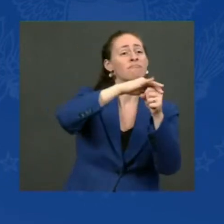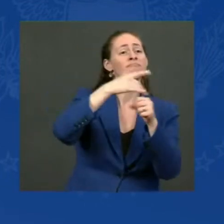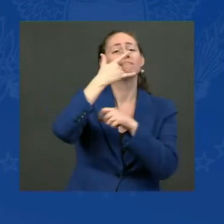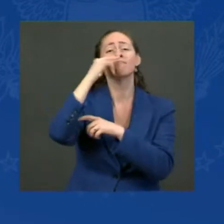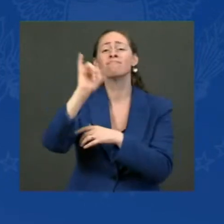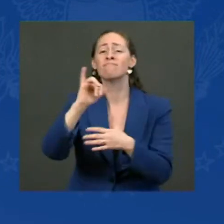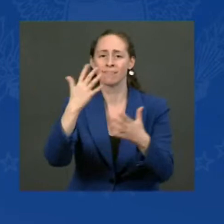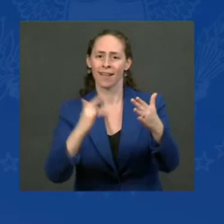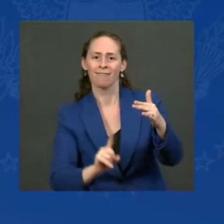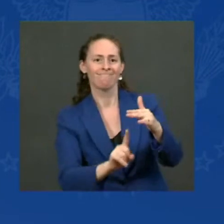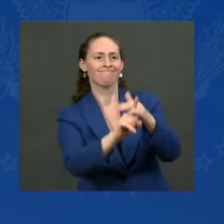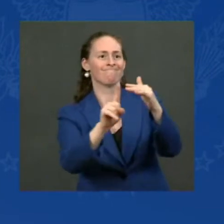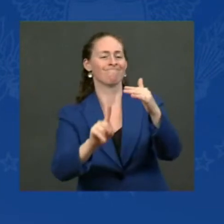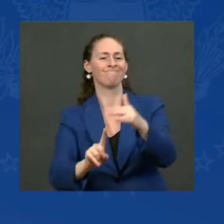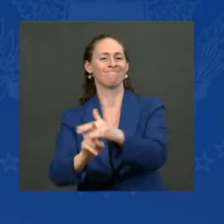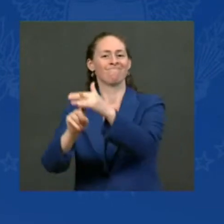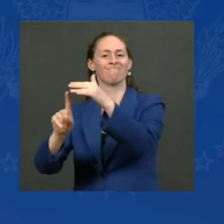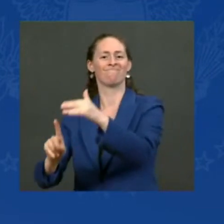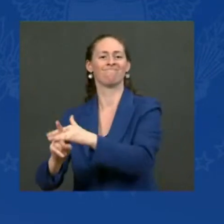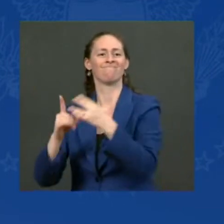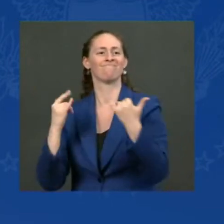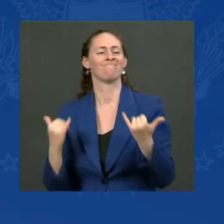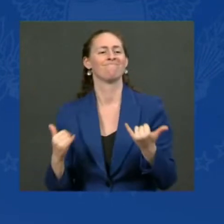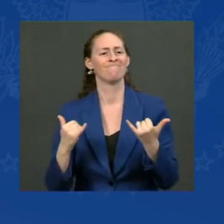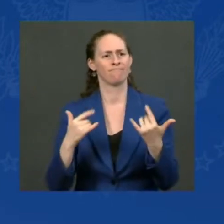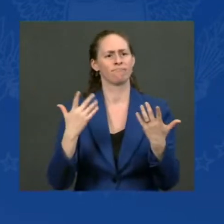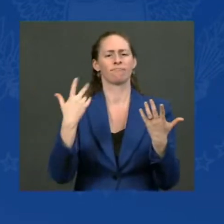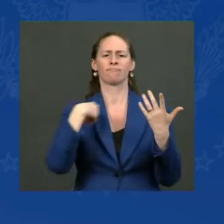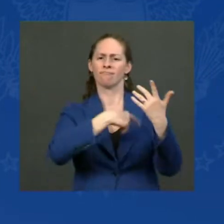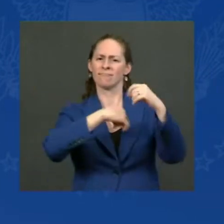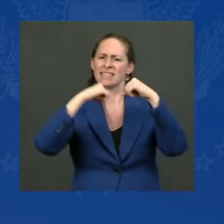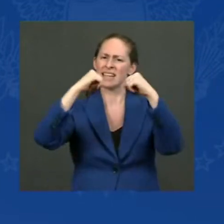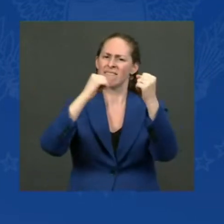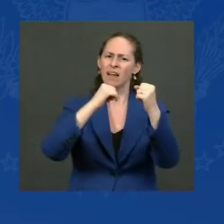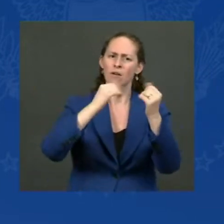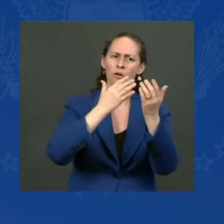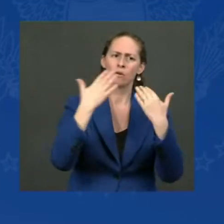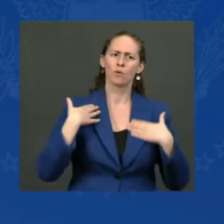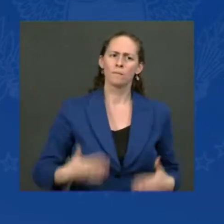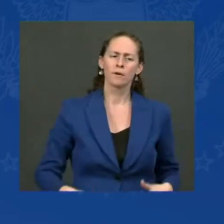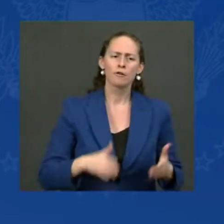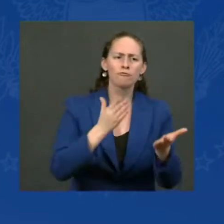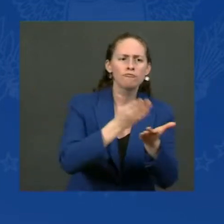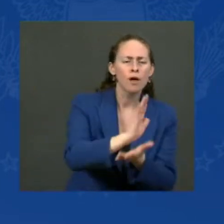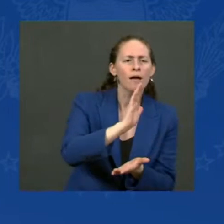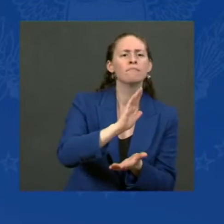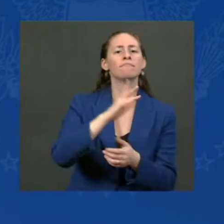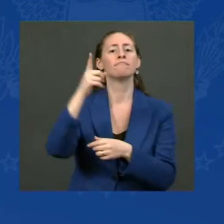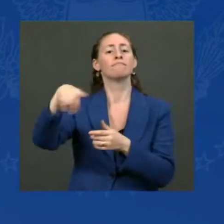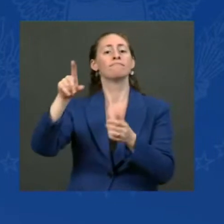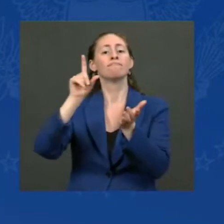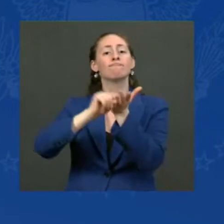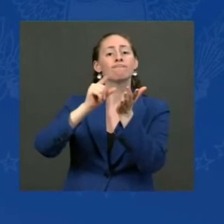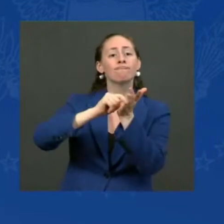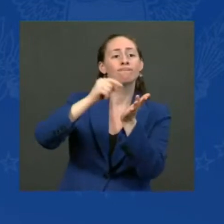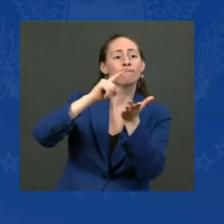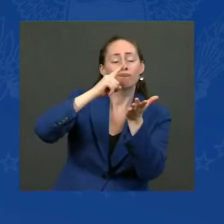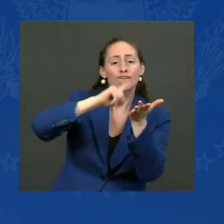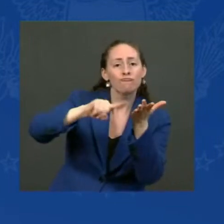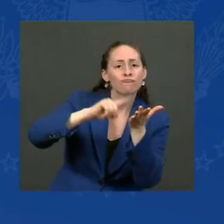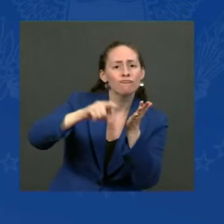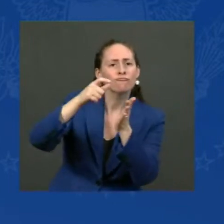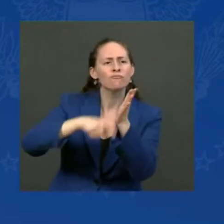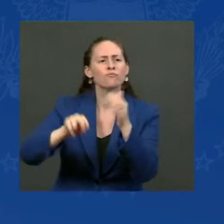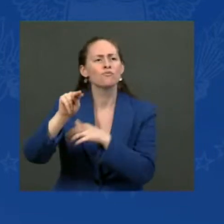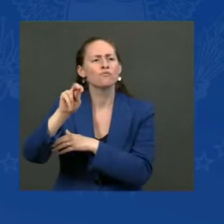anti-corruption activists, the human rights defenders, the journalists, the peace protesters. On the front lines of this struggle